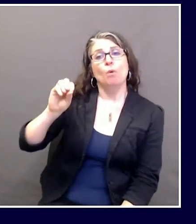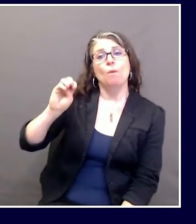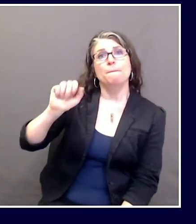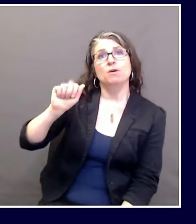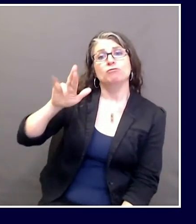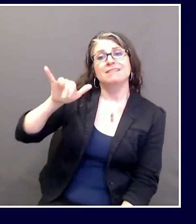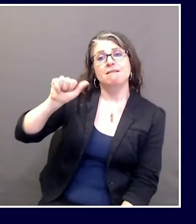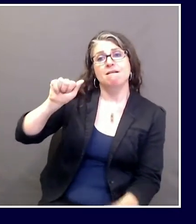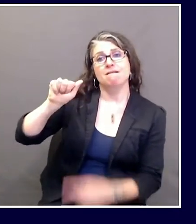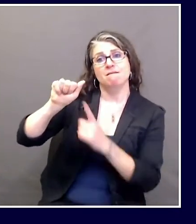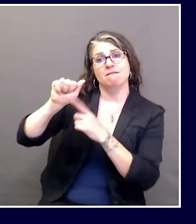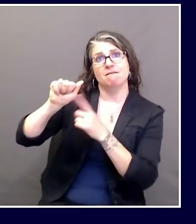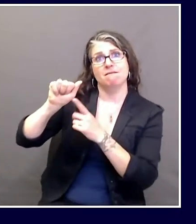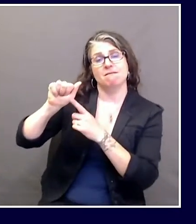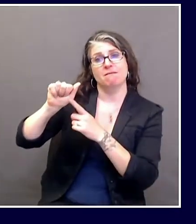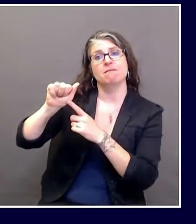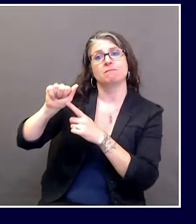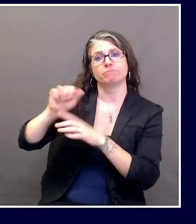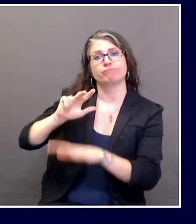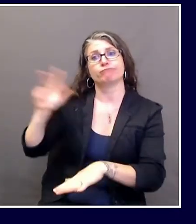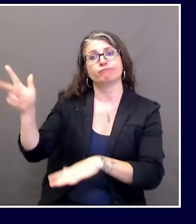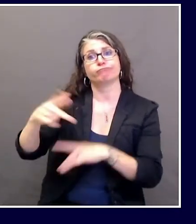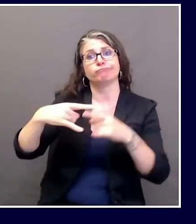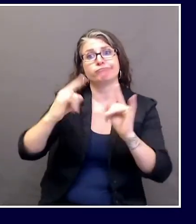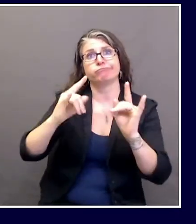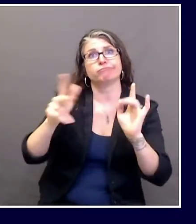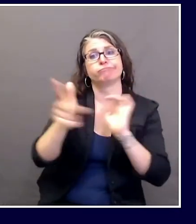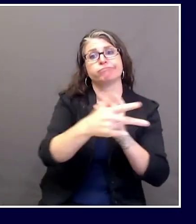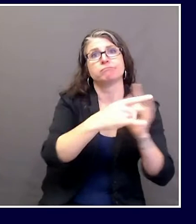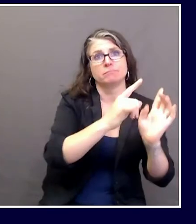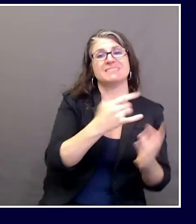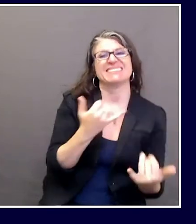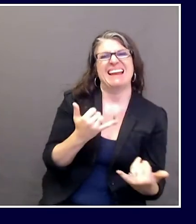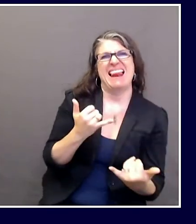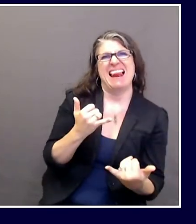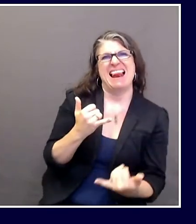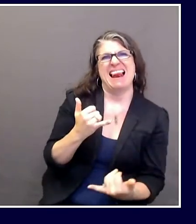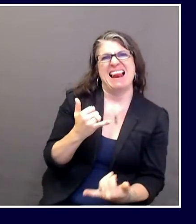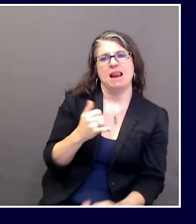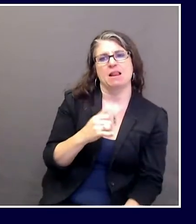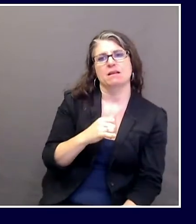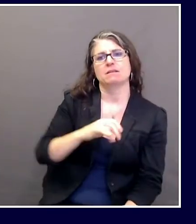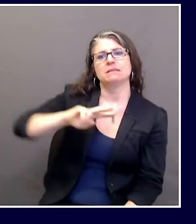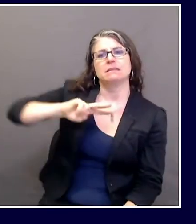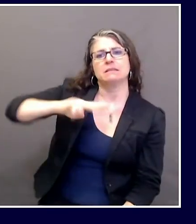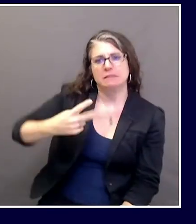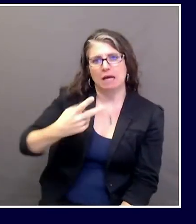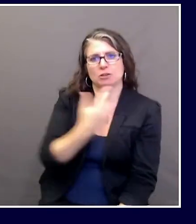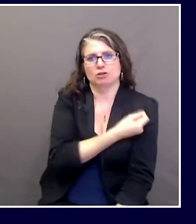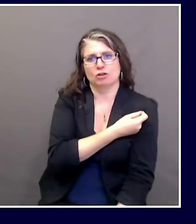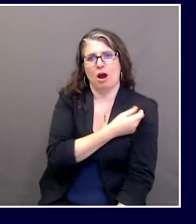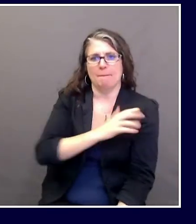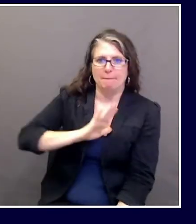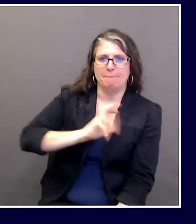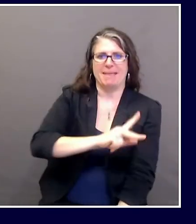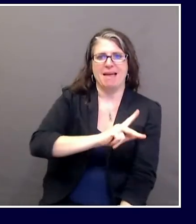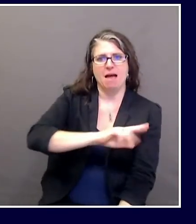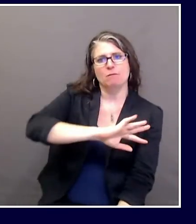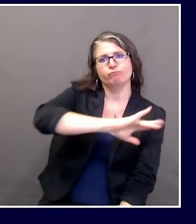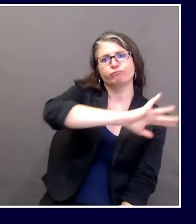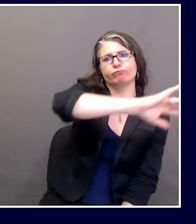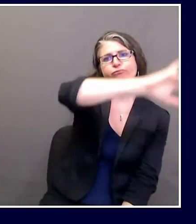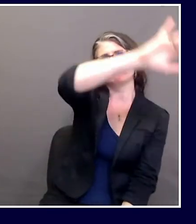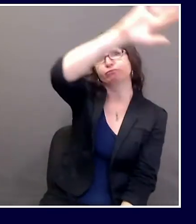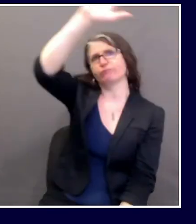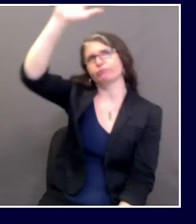team is to now start going back and doing things like second doses. So we're focusing, having them go back to the initial sites that they've